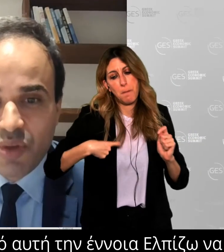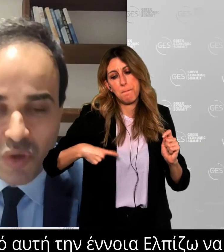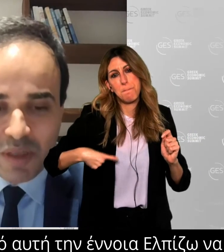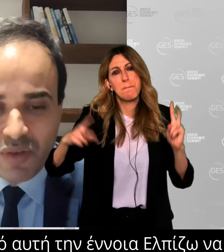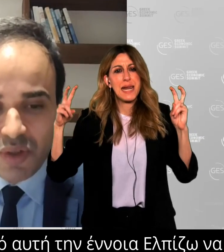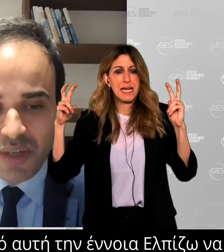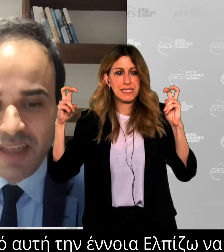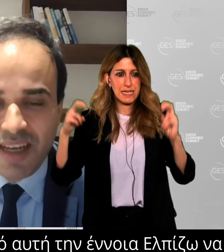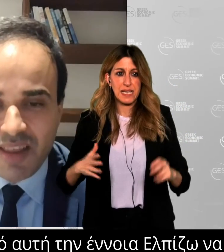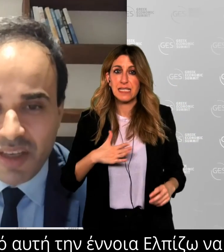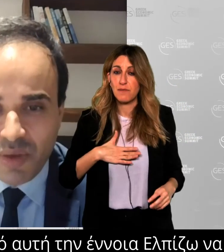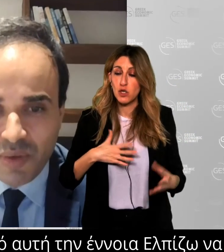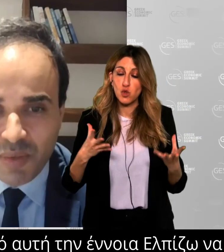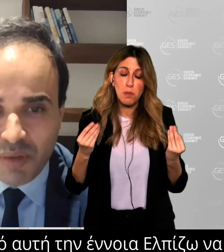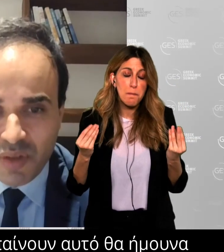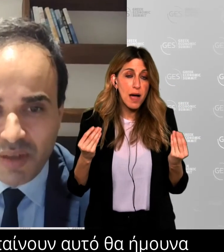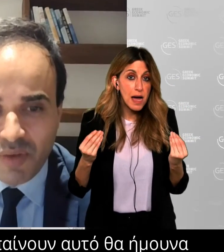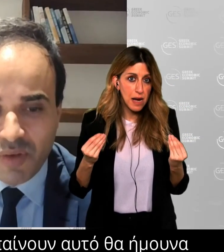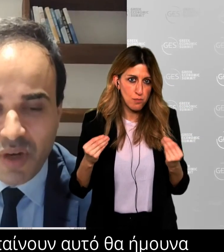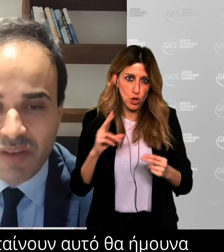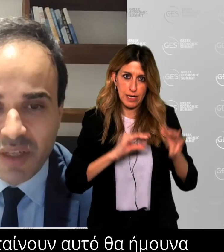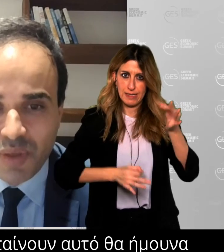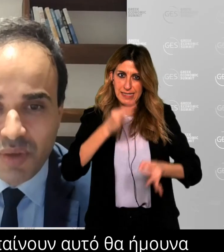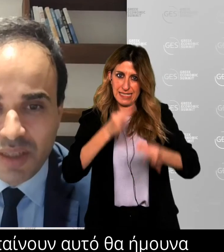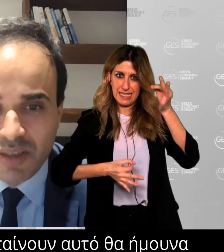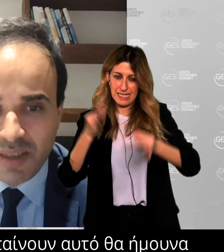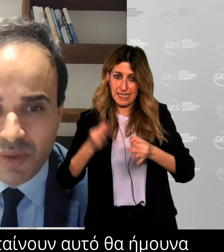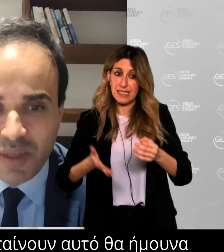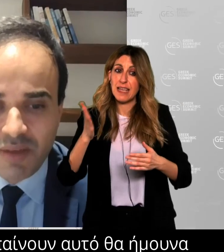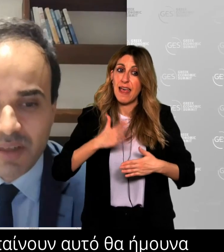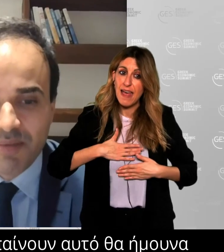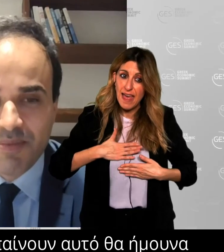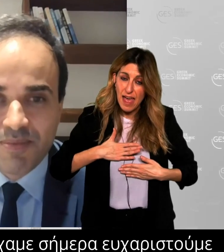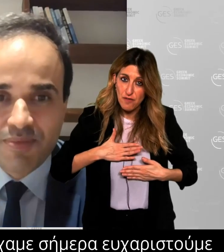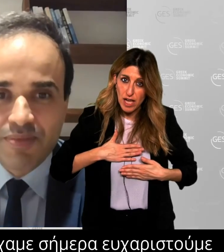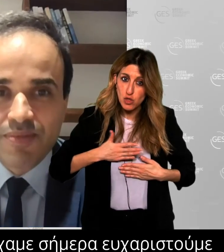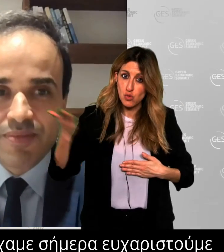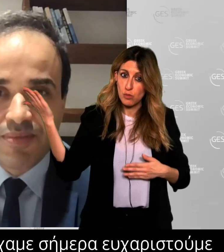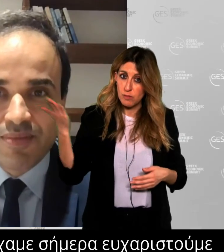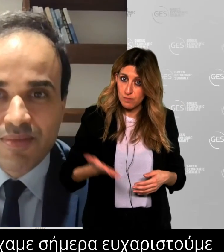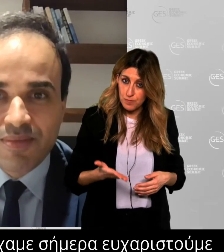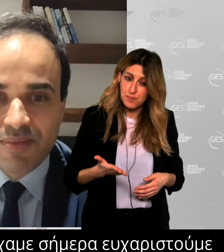today. Thank you so much for joining, and thank you, Mr. President, for having us with you in this great event.